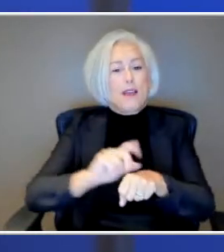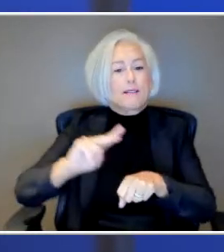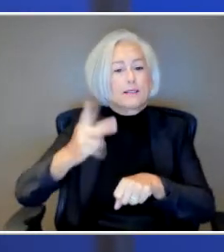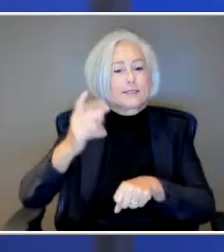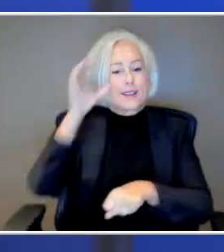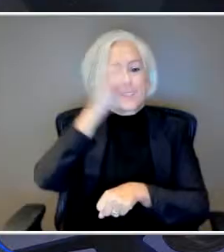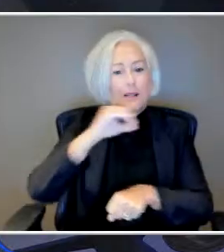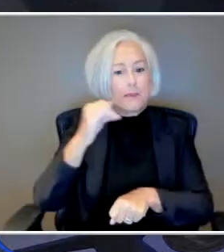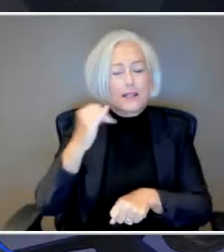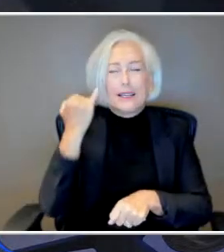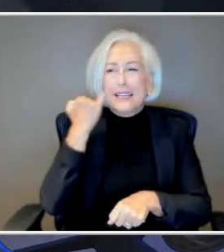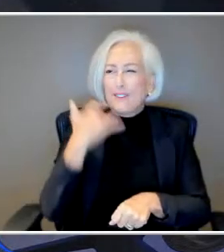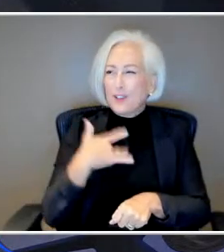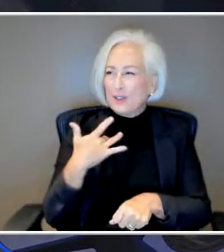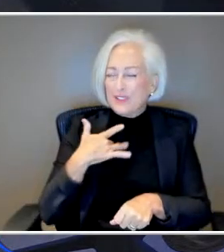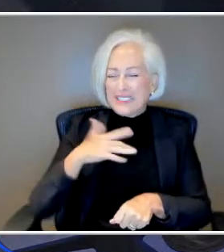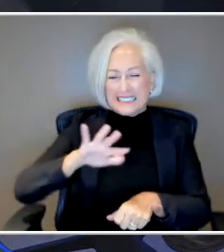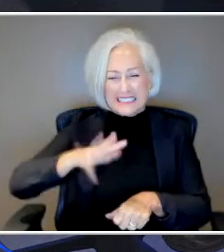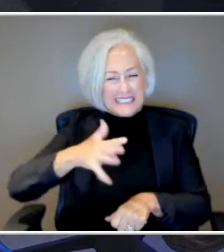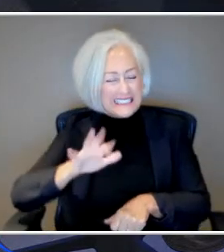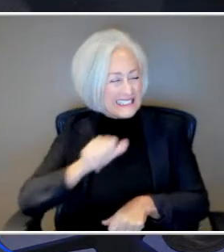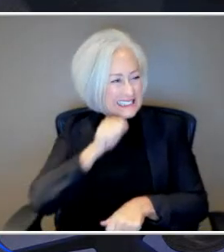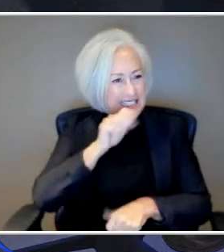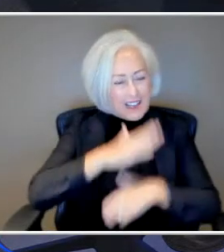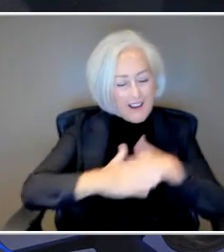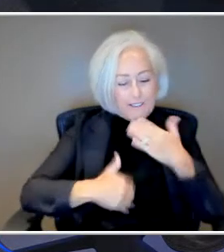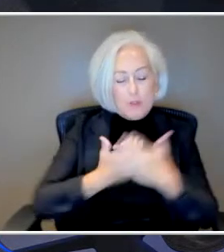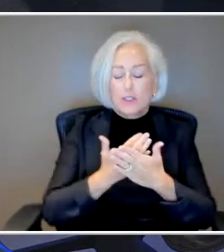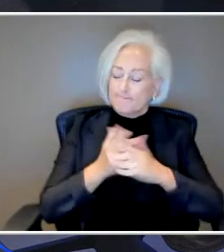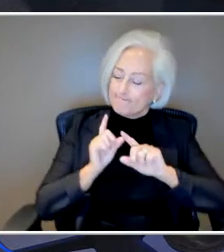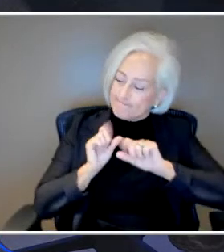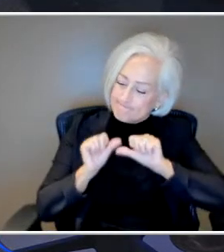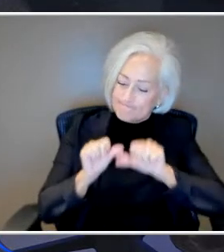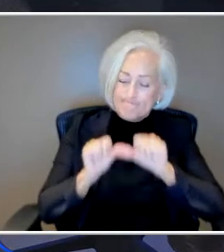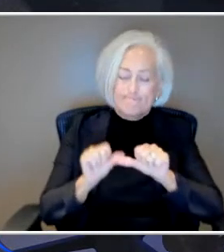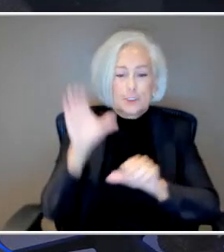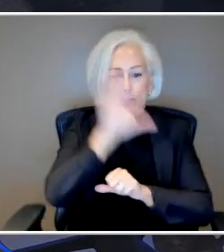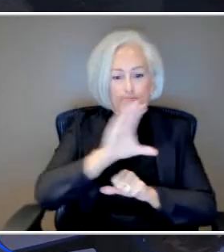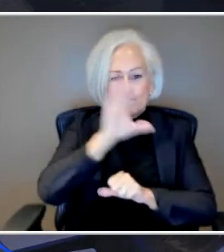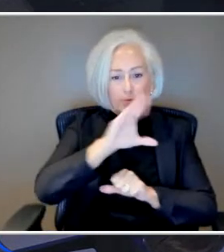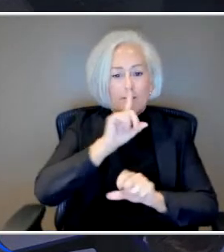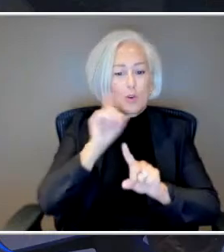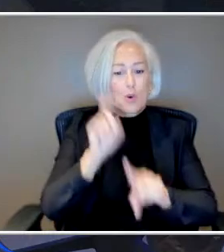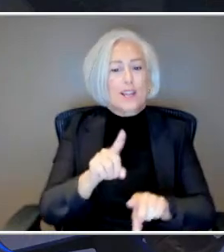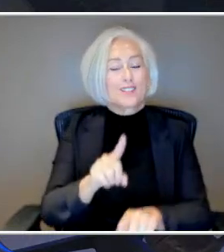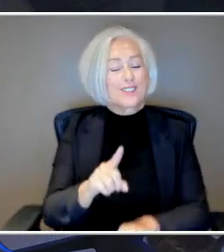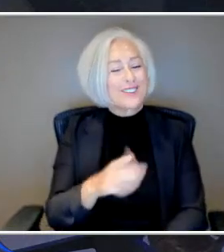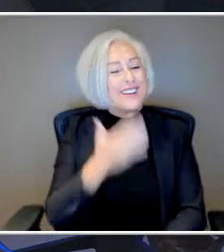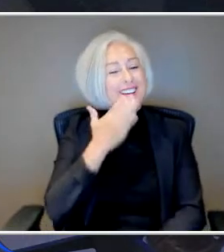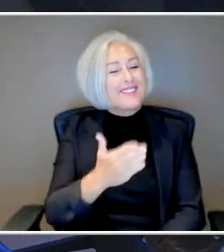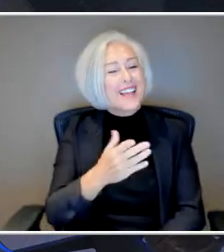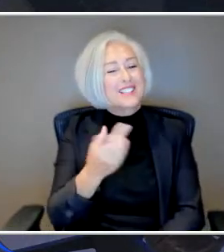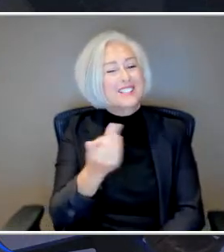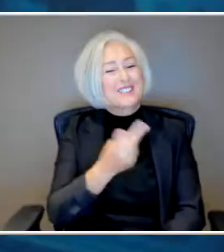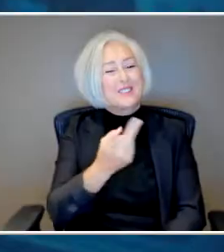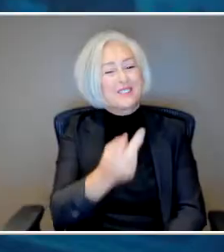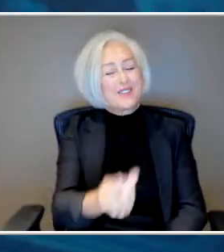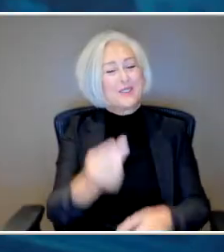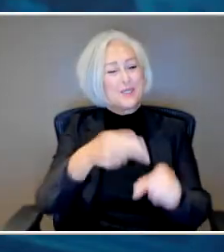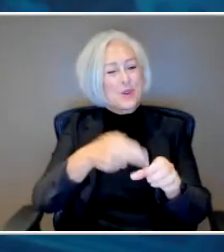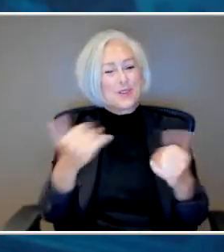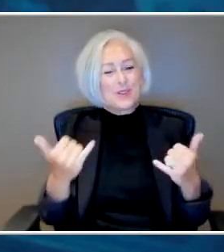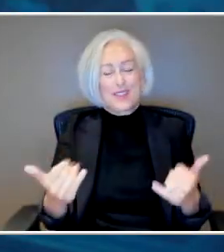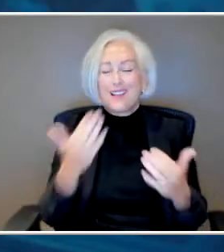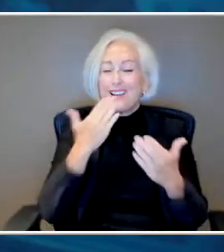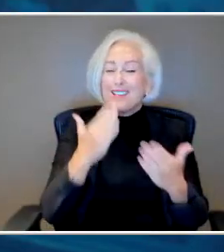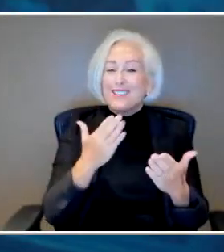you are. Great to have you two friends with us today. Thank you. Be well. Thank See you you. soon. Have a Thanks. great weekend. Thanks to our guests. Thanks to our viewers